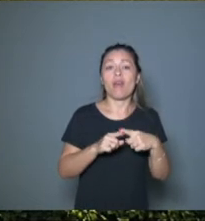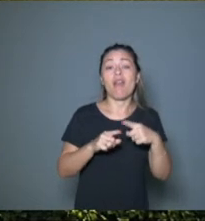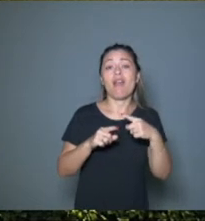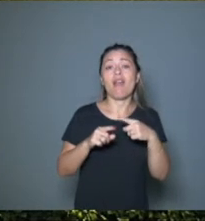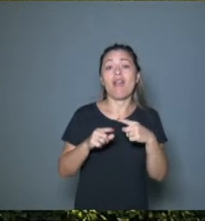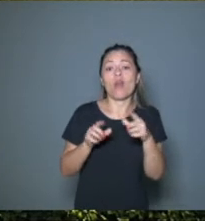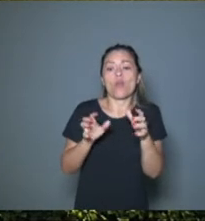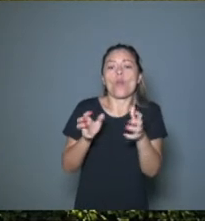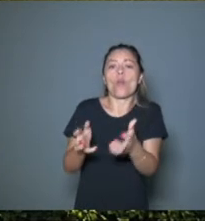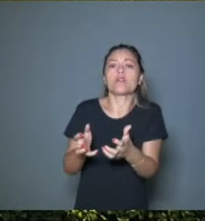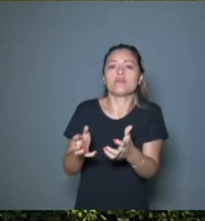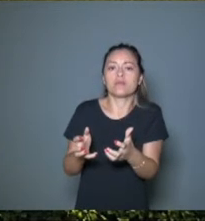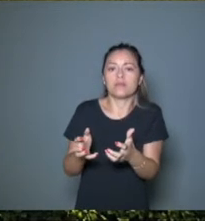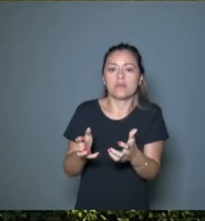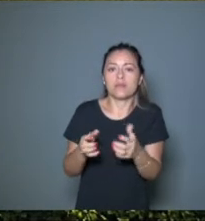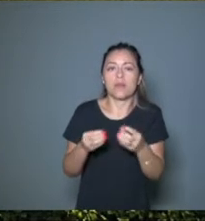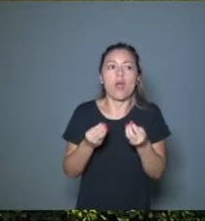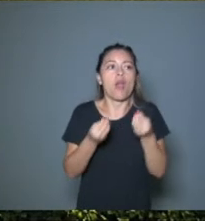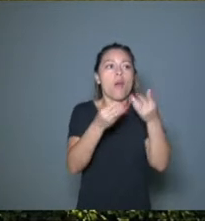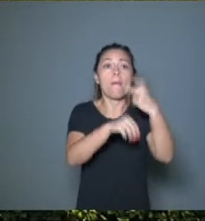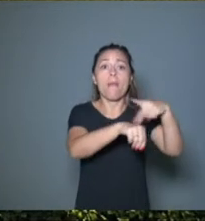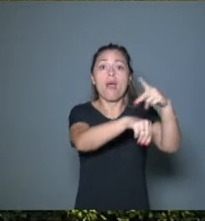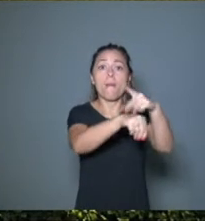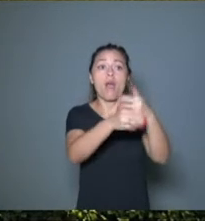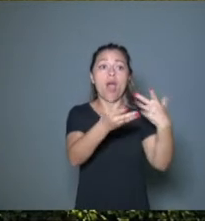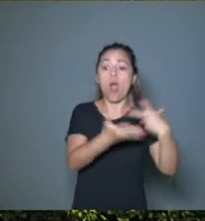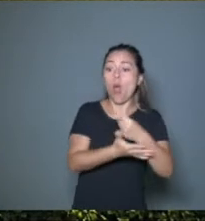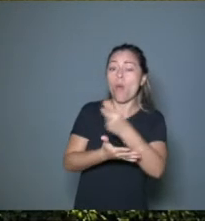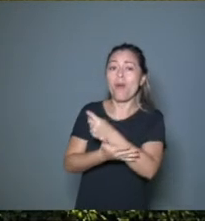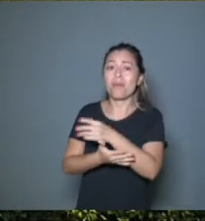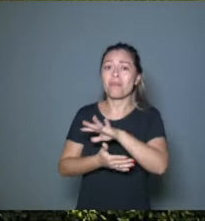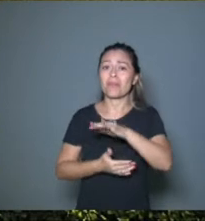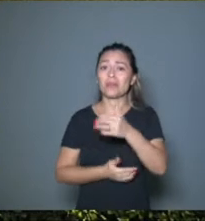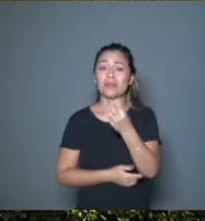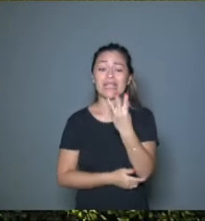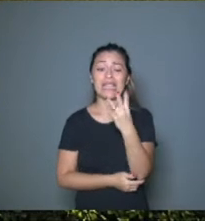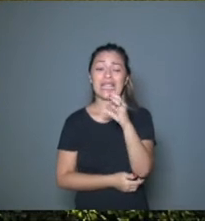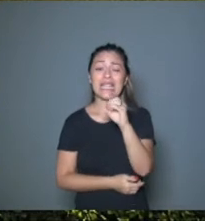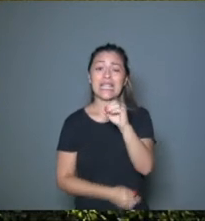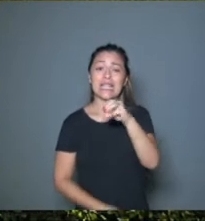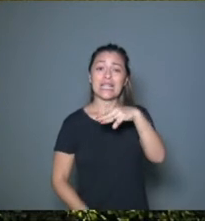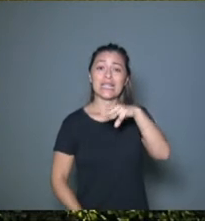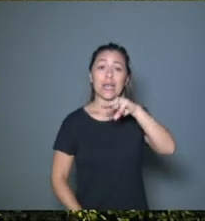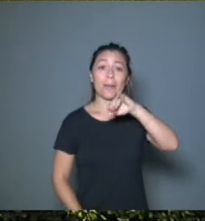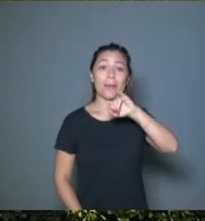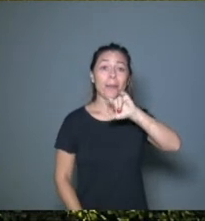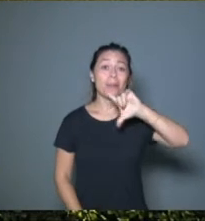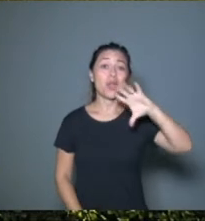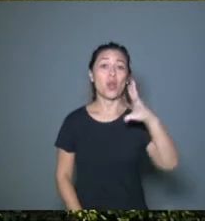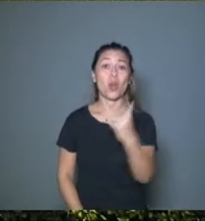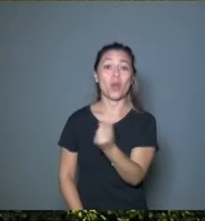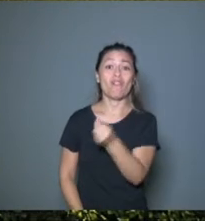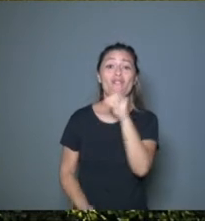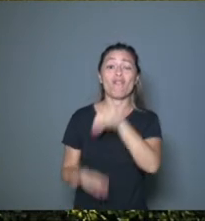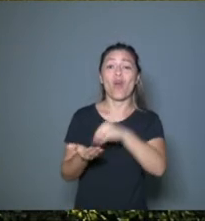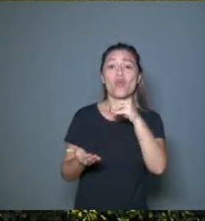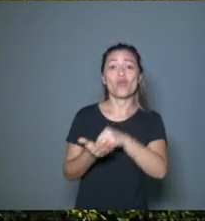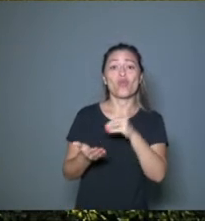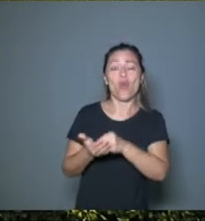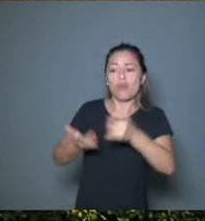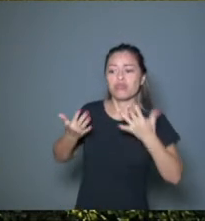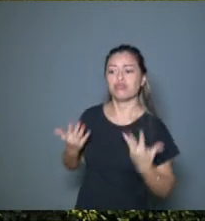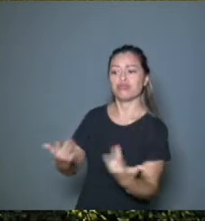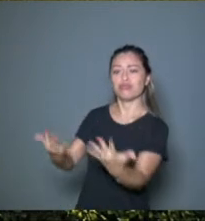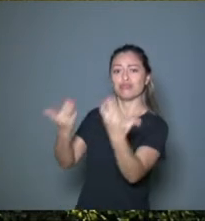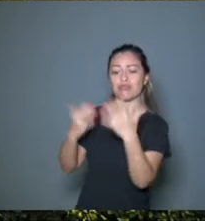America, affecting the world supply in over 30 million tons of soybeans that